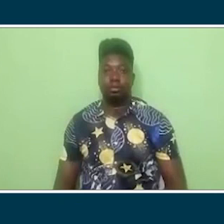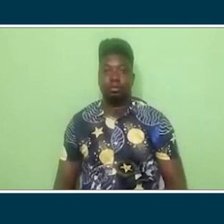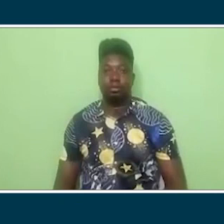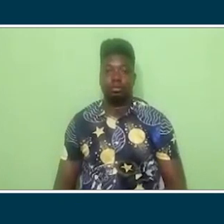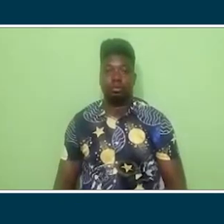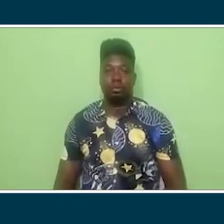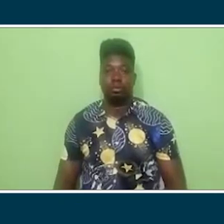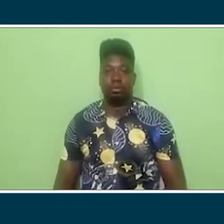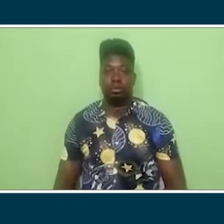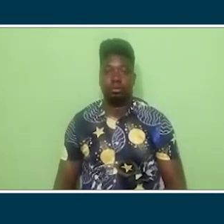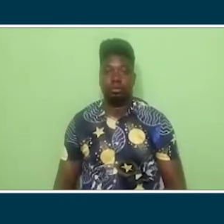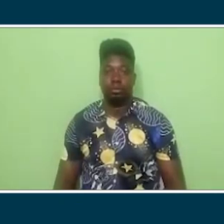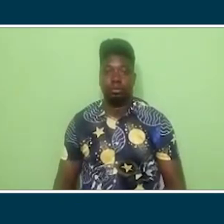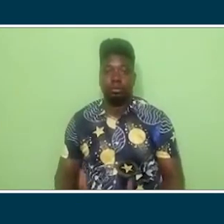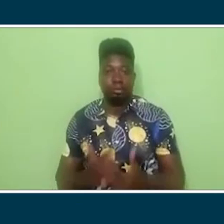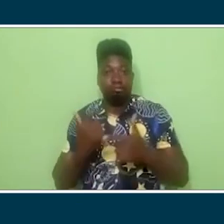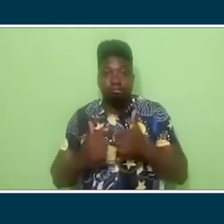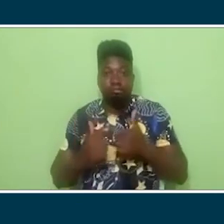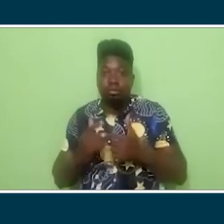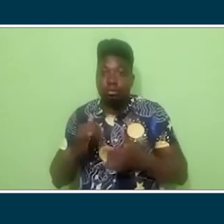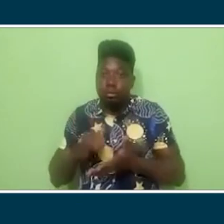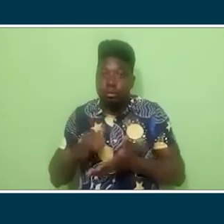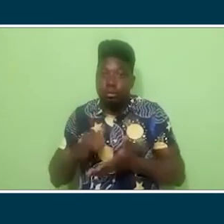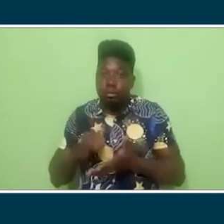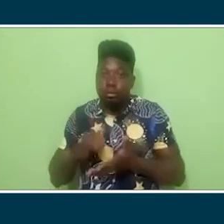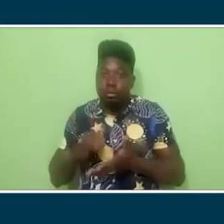deep unexpressed rage, like you said, this deep